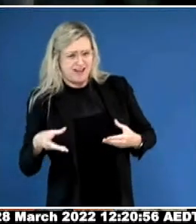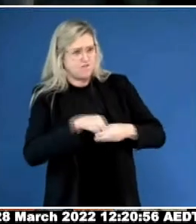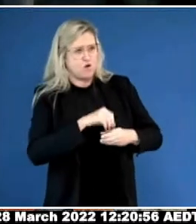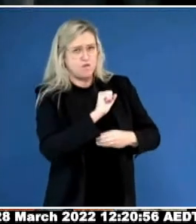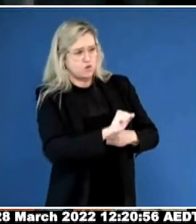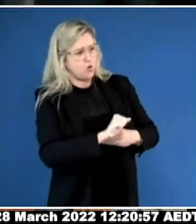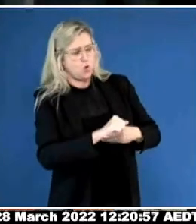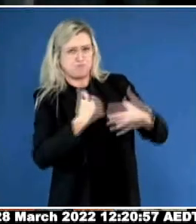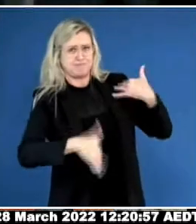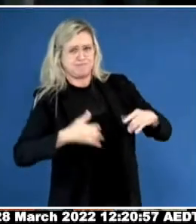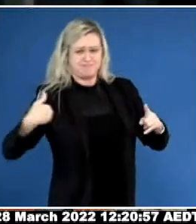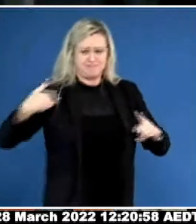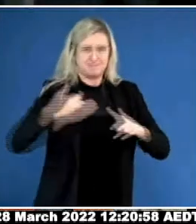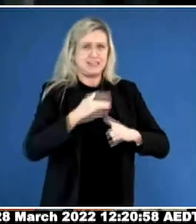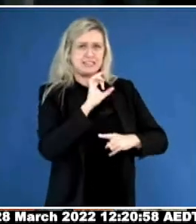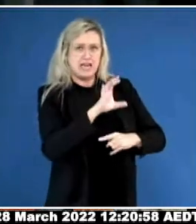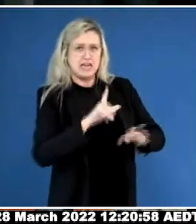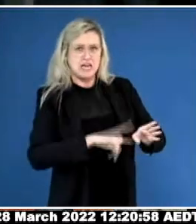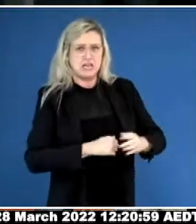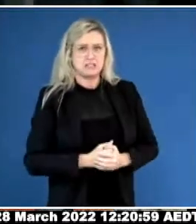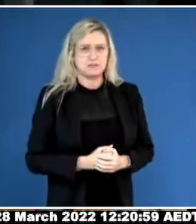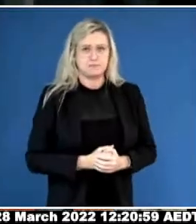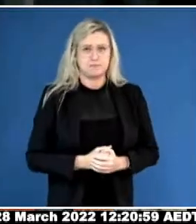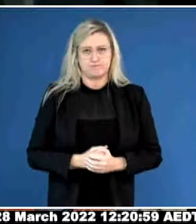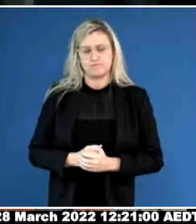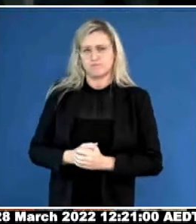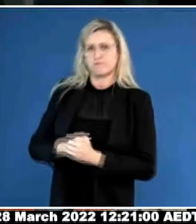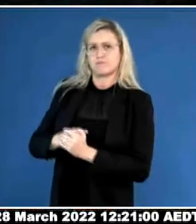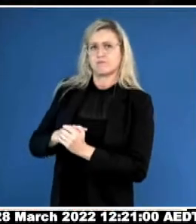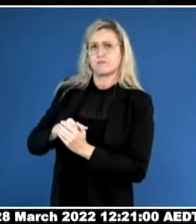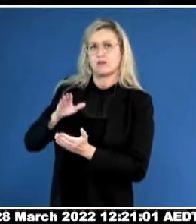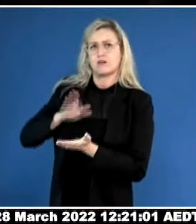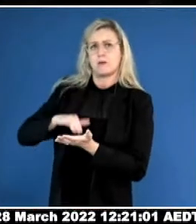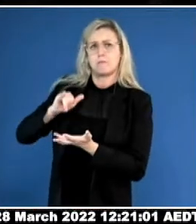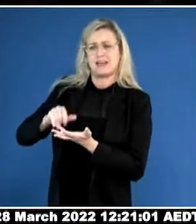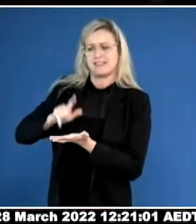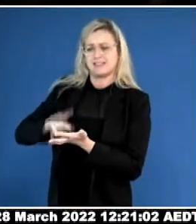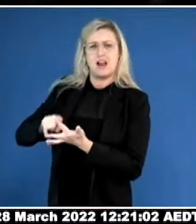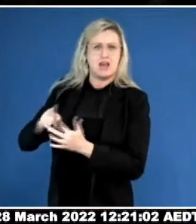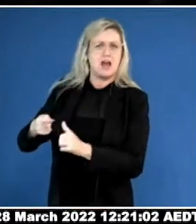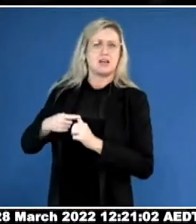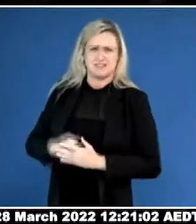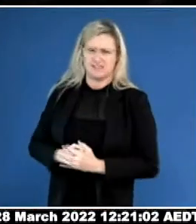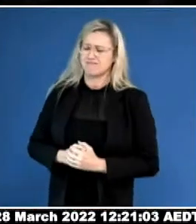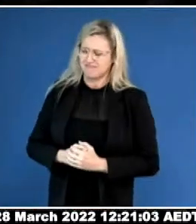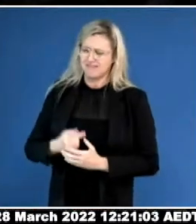experienced? I remember hearing that for the first time when he gave his statement to police and being